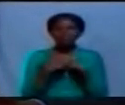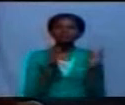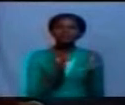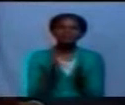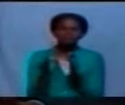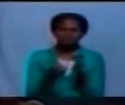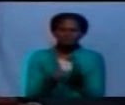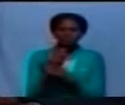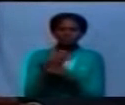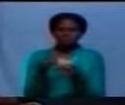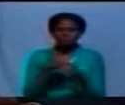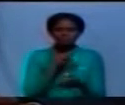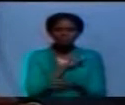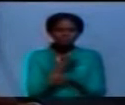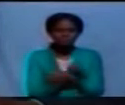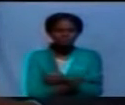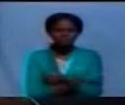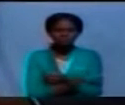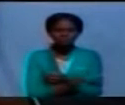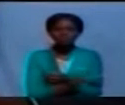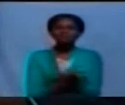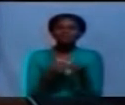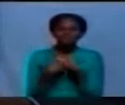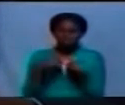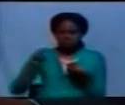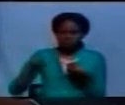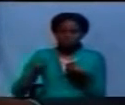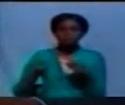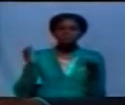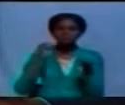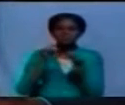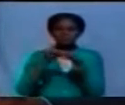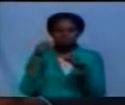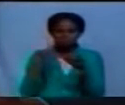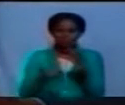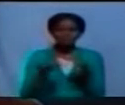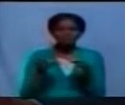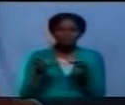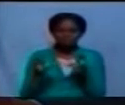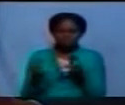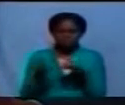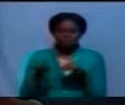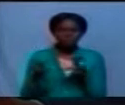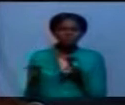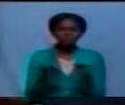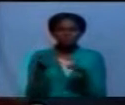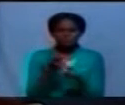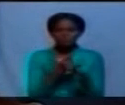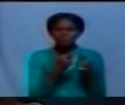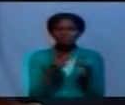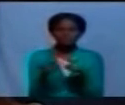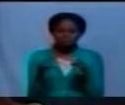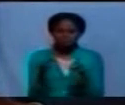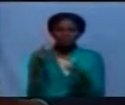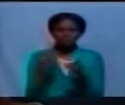to grow this resource. There are a lot of requirements on what you need to do from the regulatory point of view